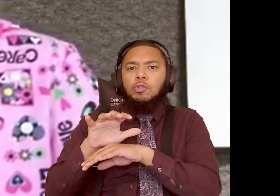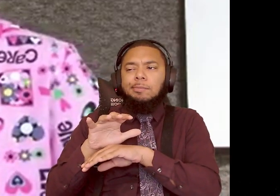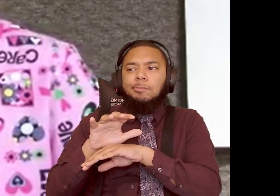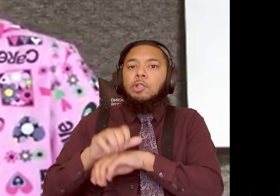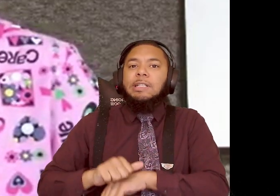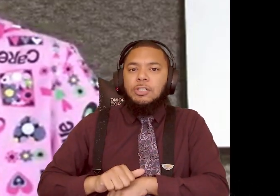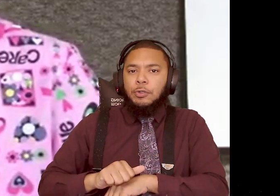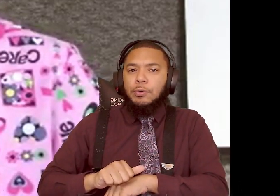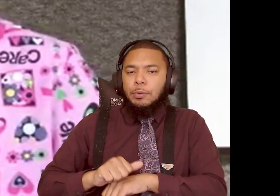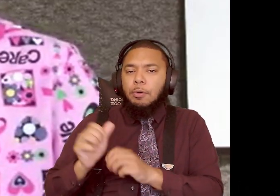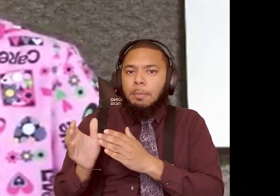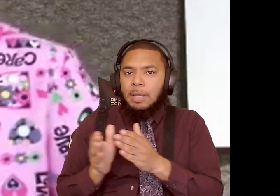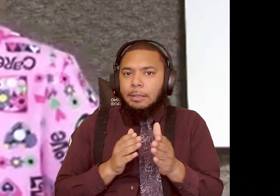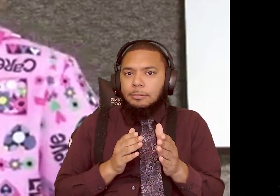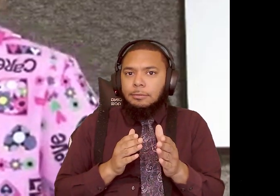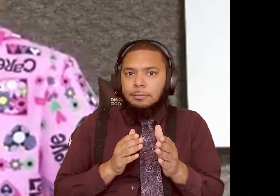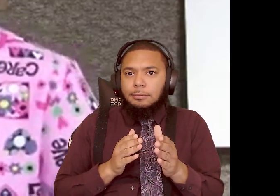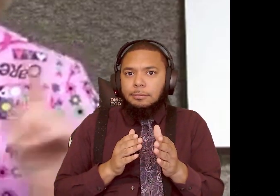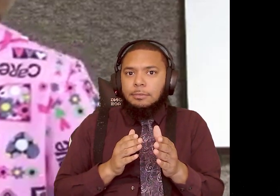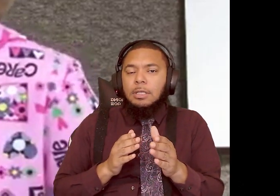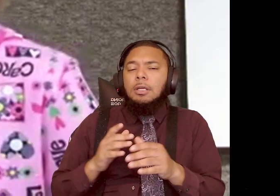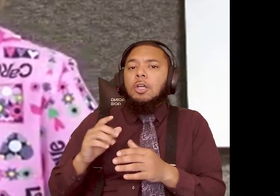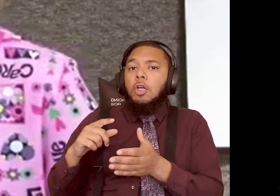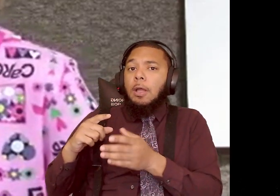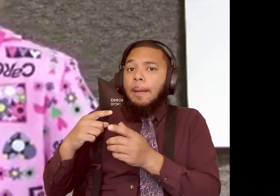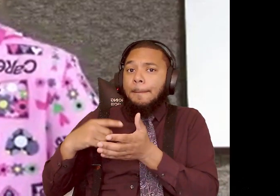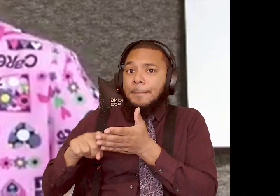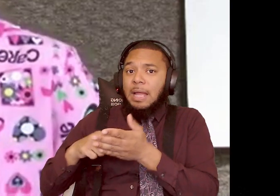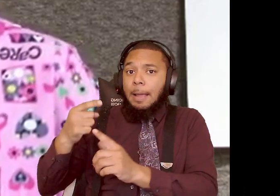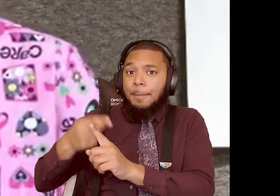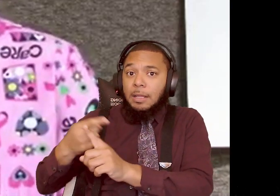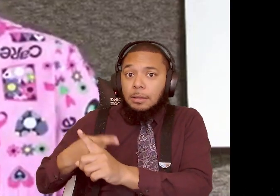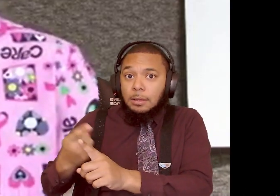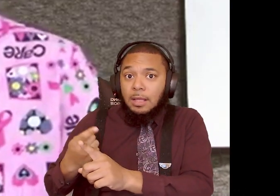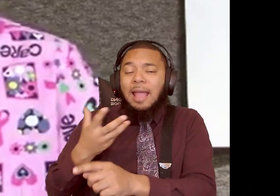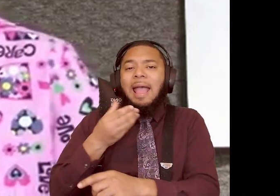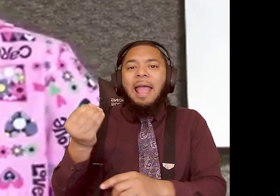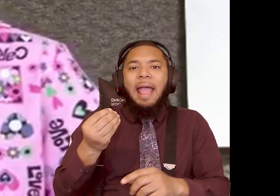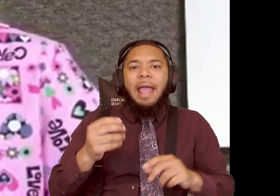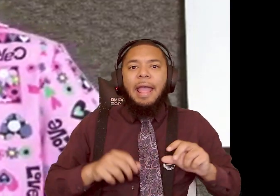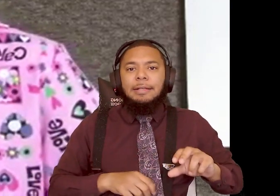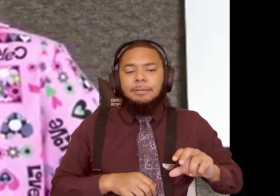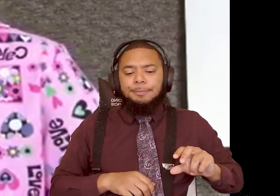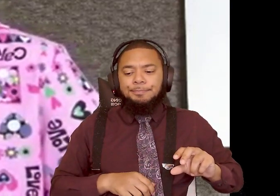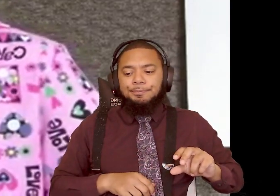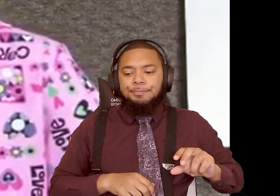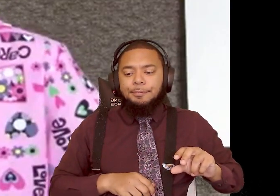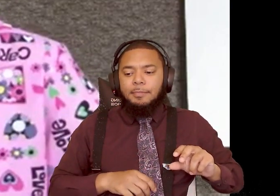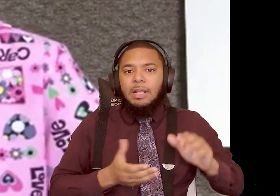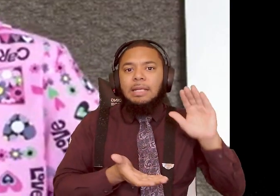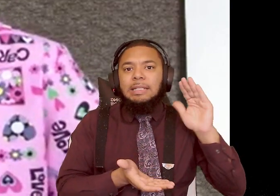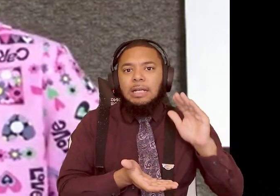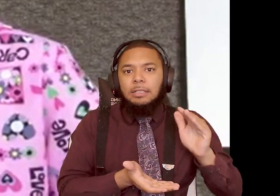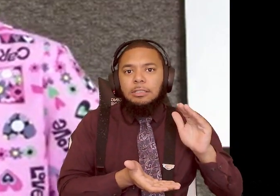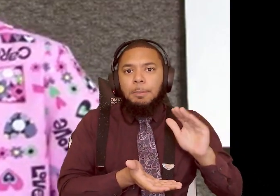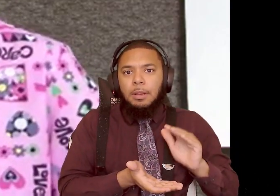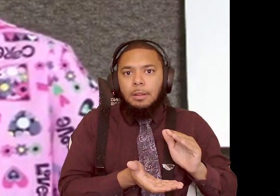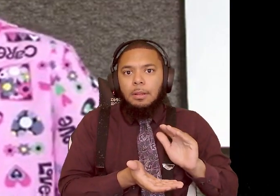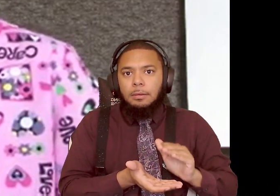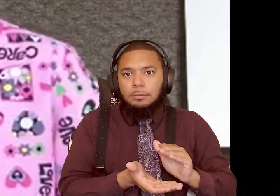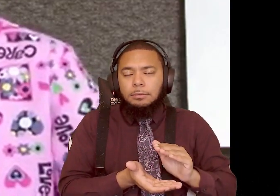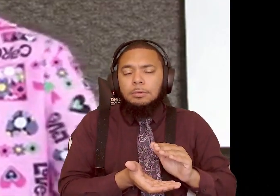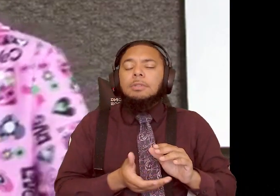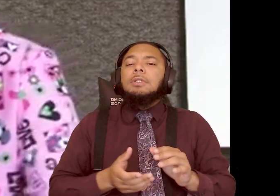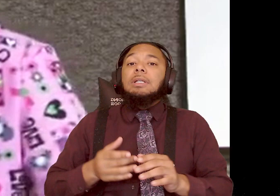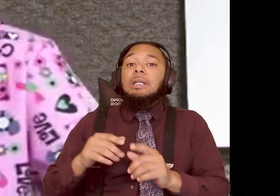patient pays a premium, but then they have to pay a deductible. And different policies carry different deductibles. So